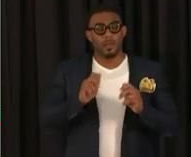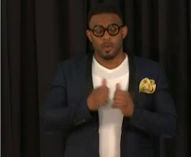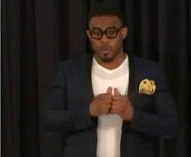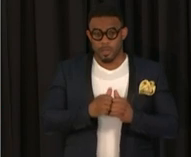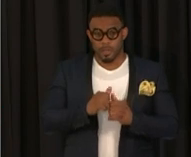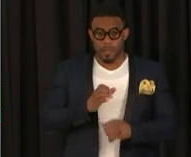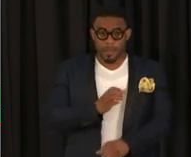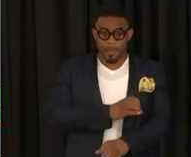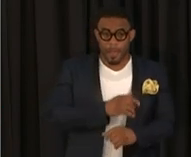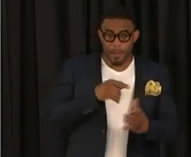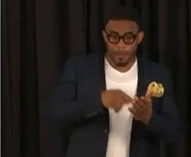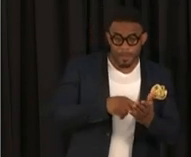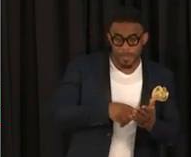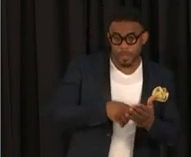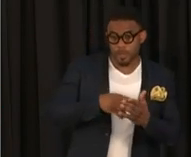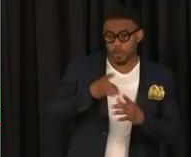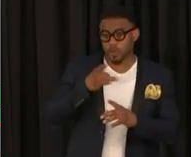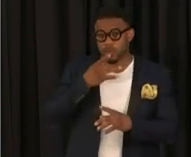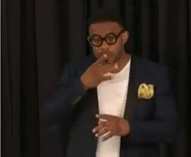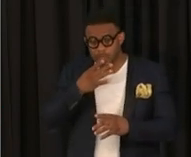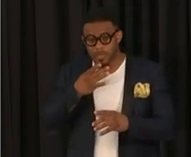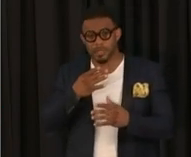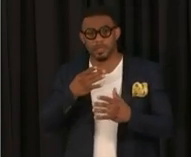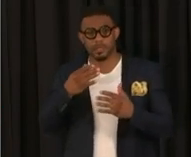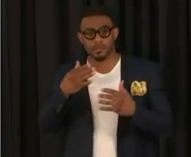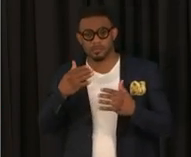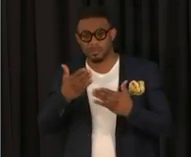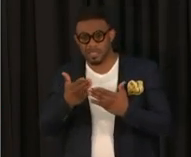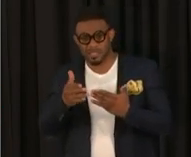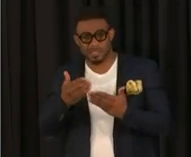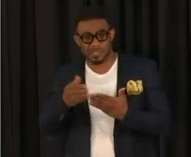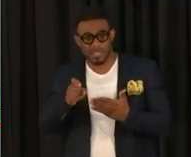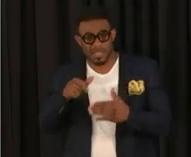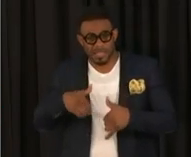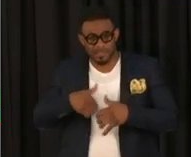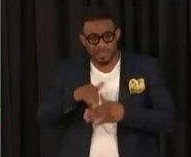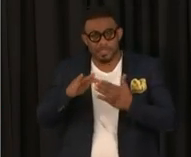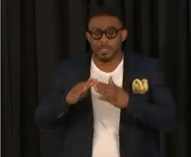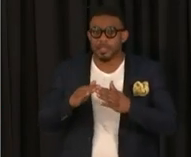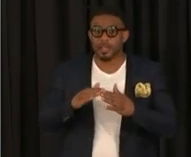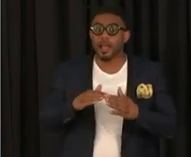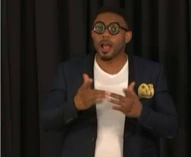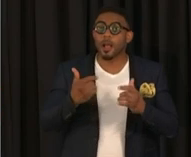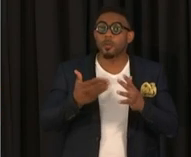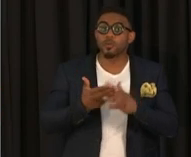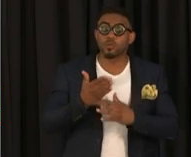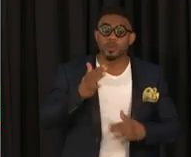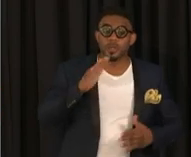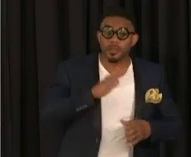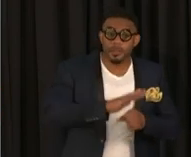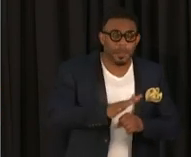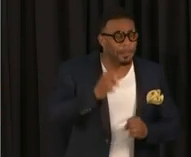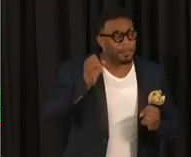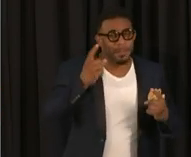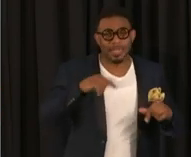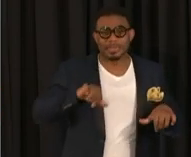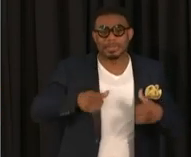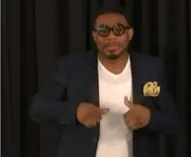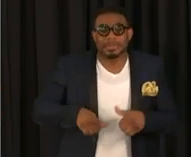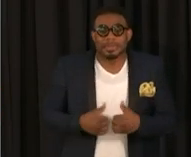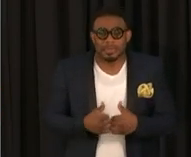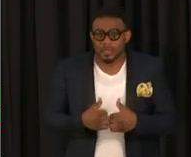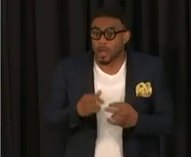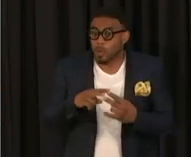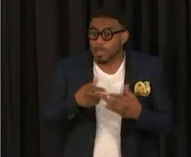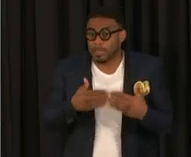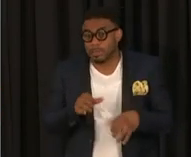with their power bills, your utilities, and the resources they need living in the city. And coming through the pandemic, many have been